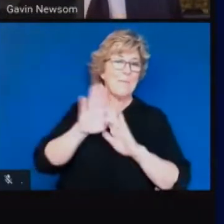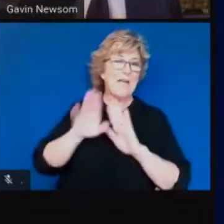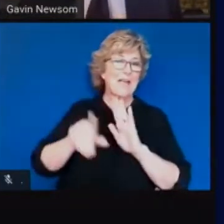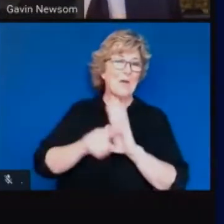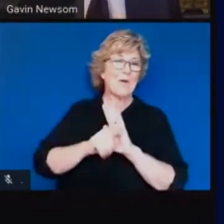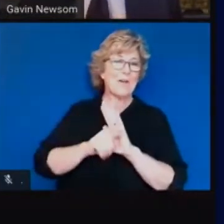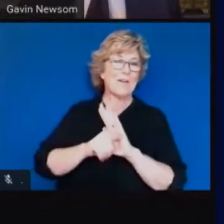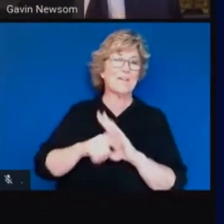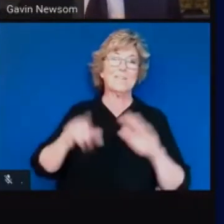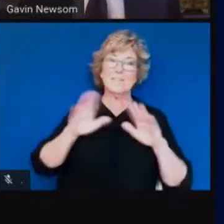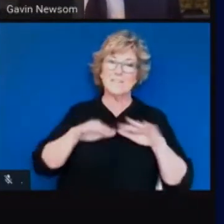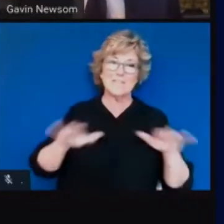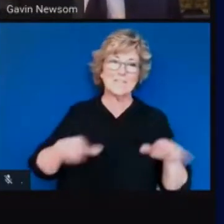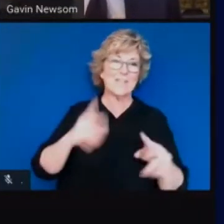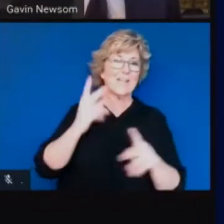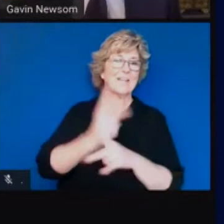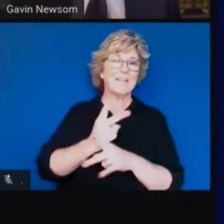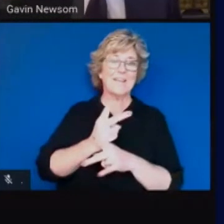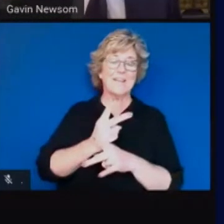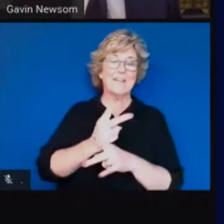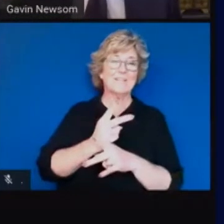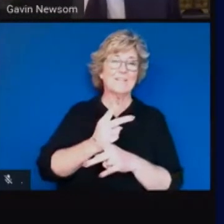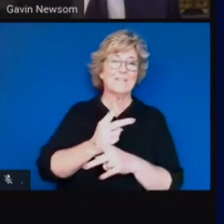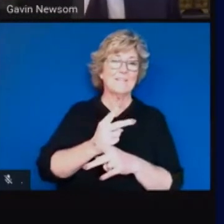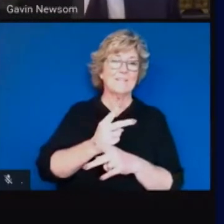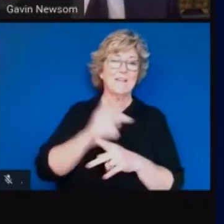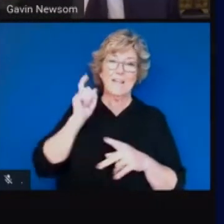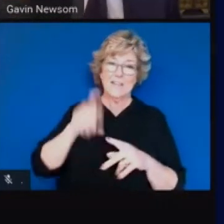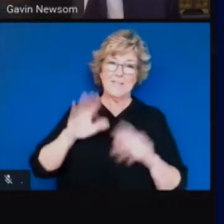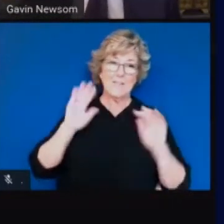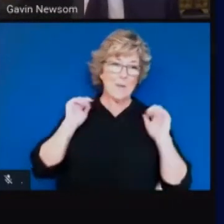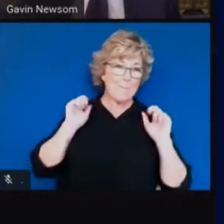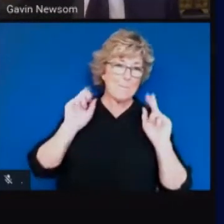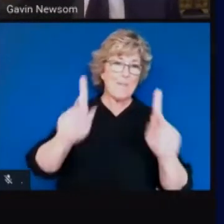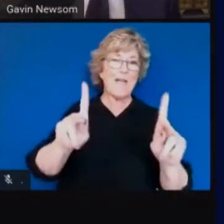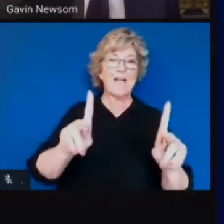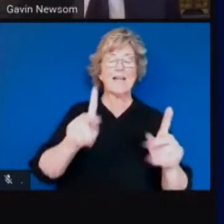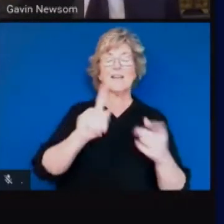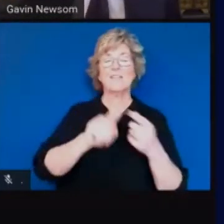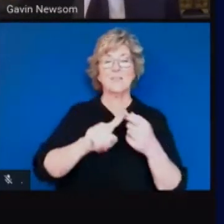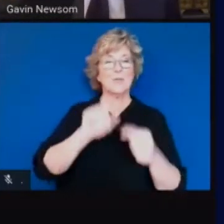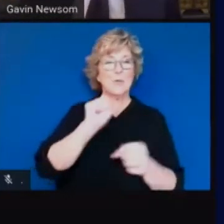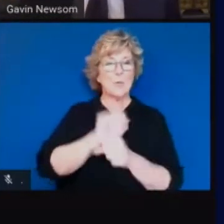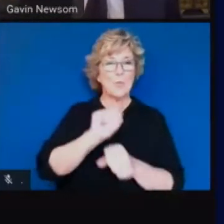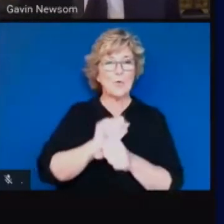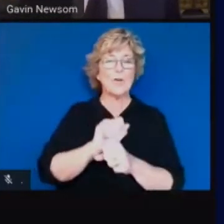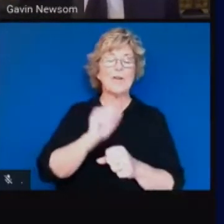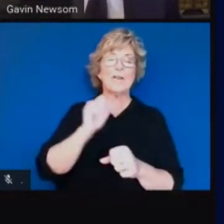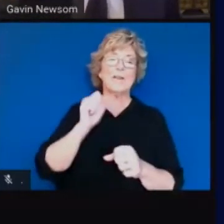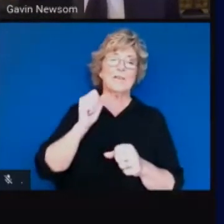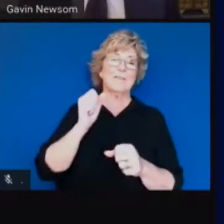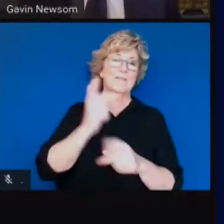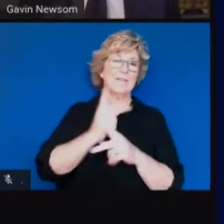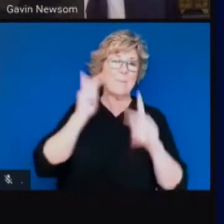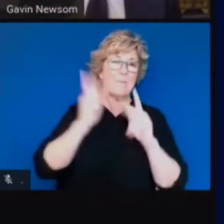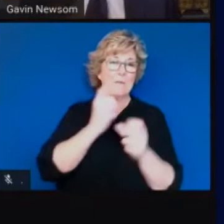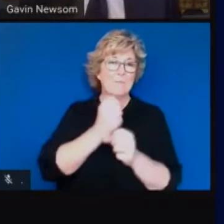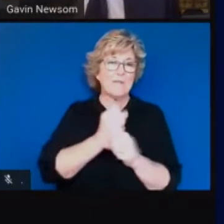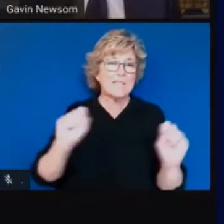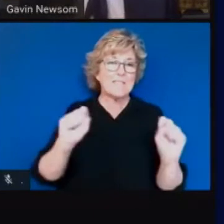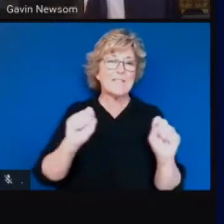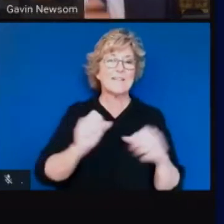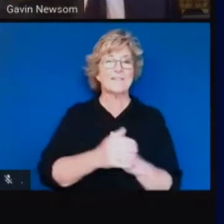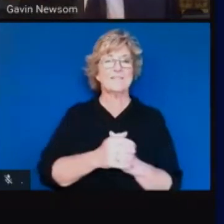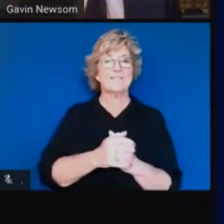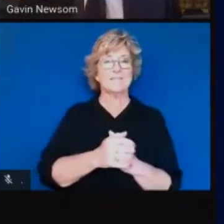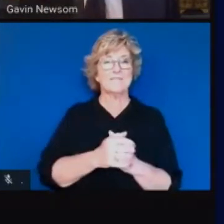room, childcare, can't get people back to work unless we have childcare. We keep our care workers safe, keep them healthy, keep those cohorts